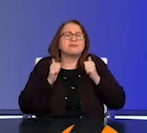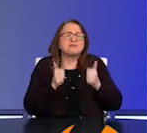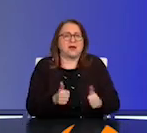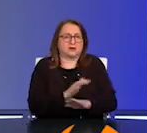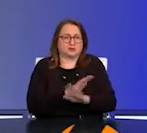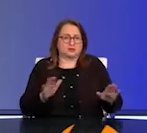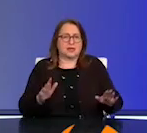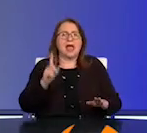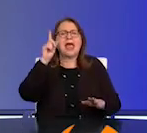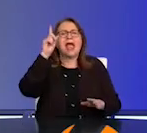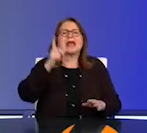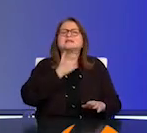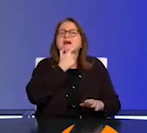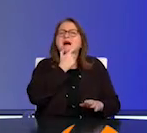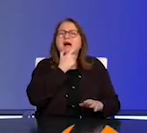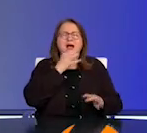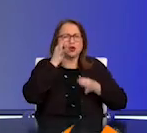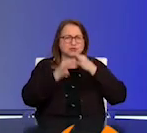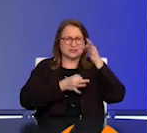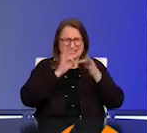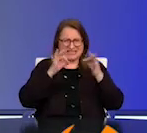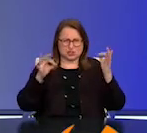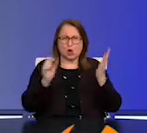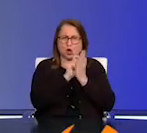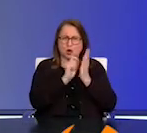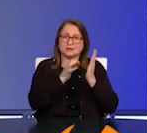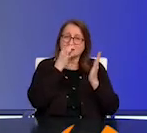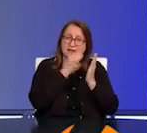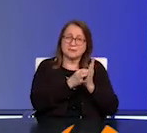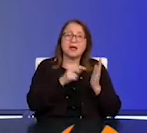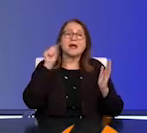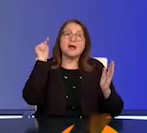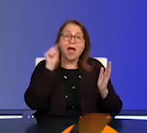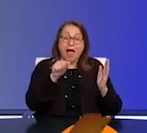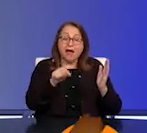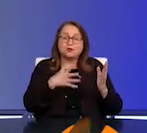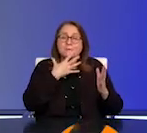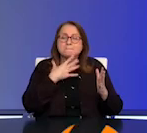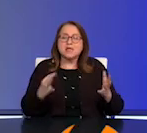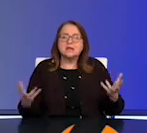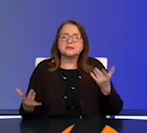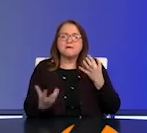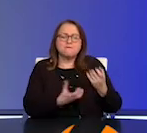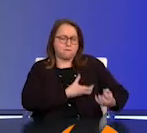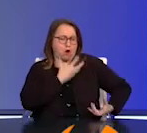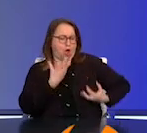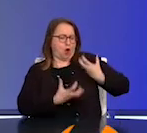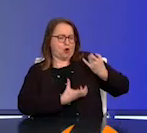one British historian called the divine flame lit in the soul of the Greeks.